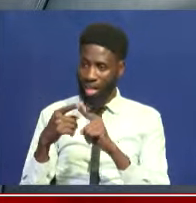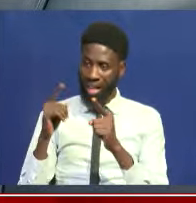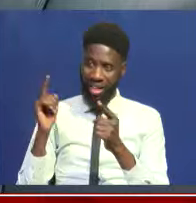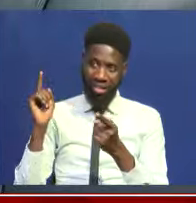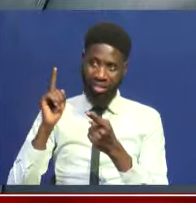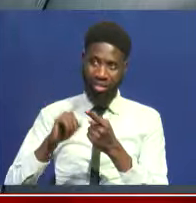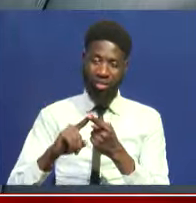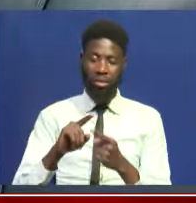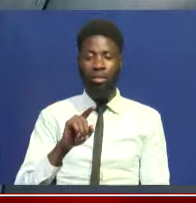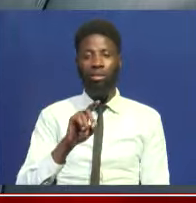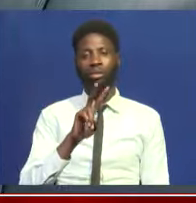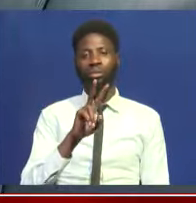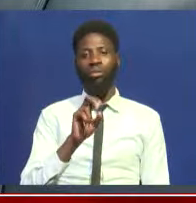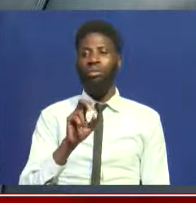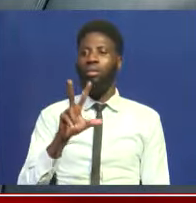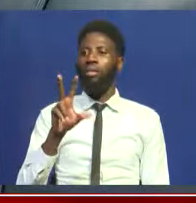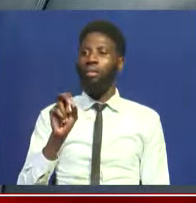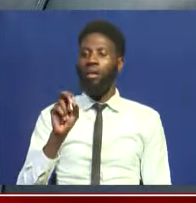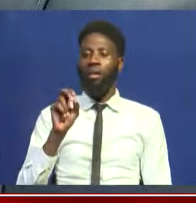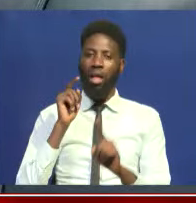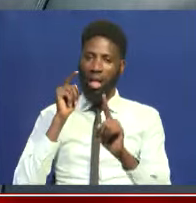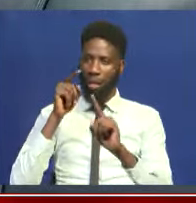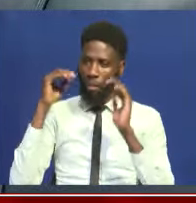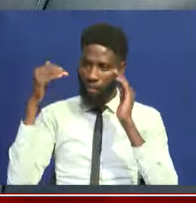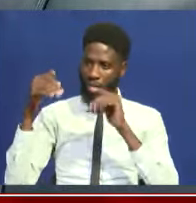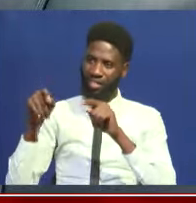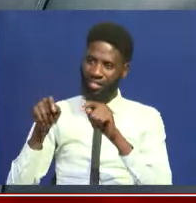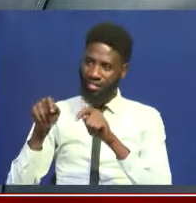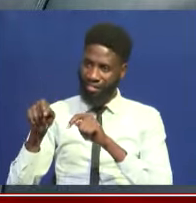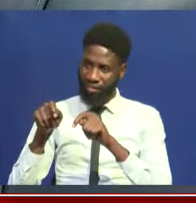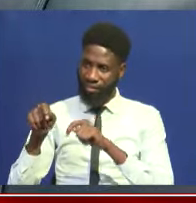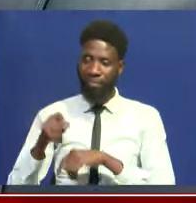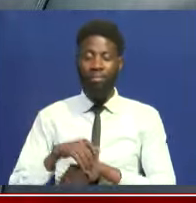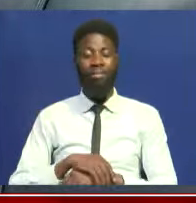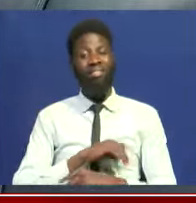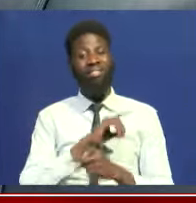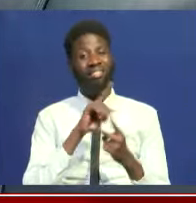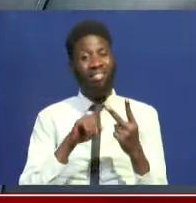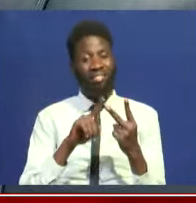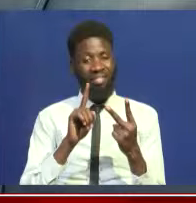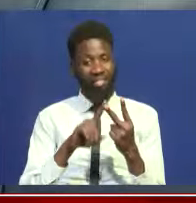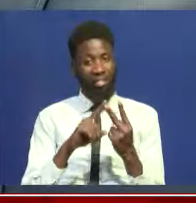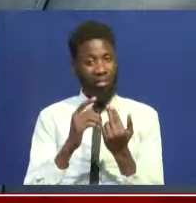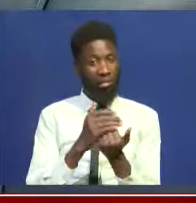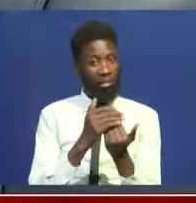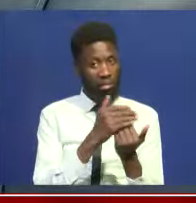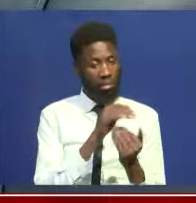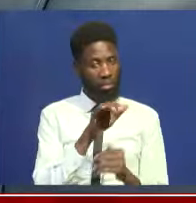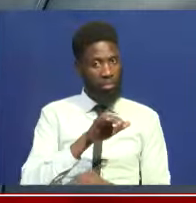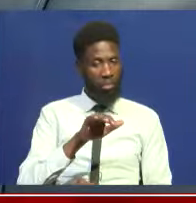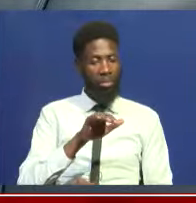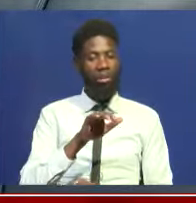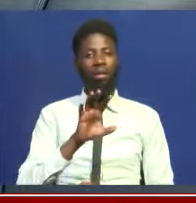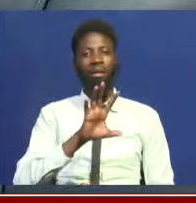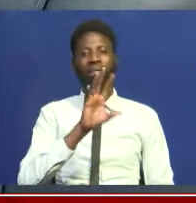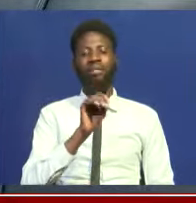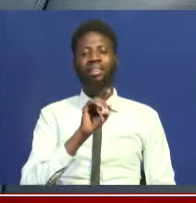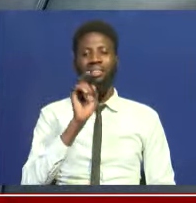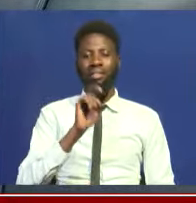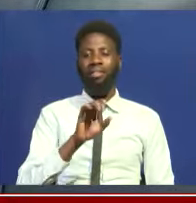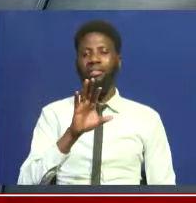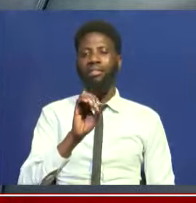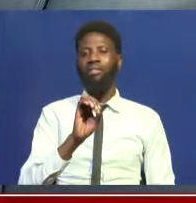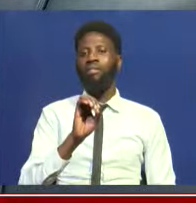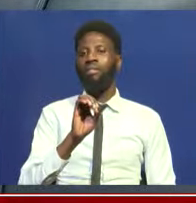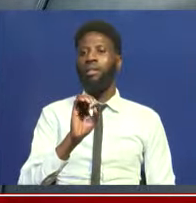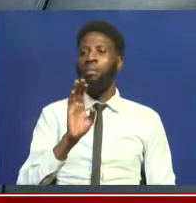until 2030 for mitigation. Mm-hmm. And when it comes to adaptation, Africa needs $50 billion